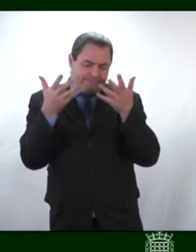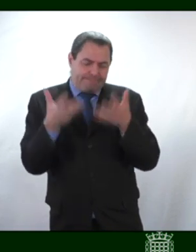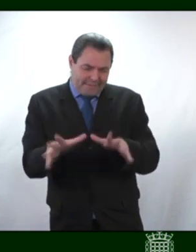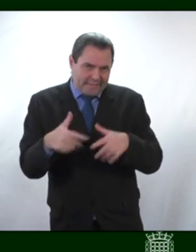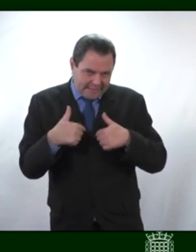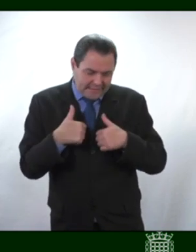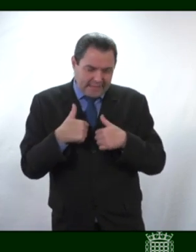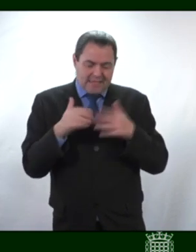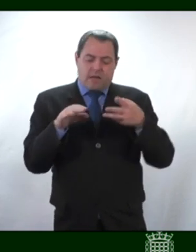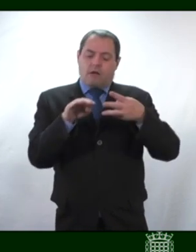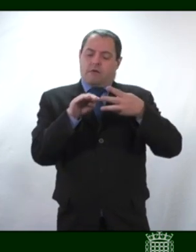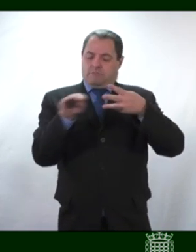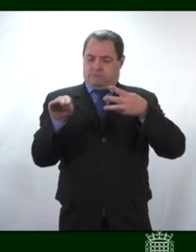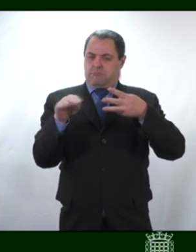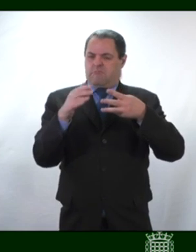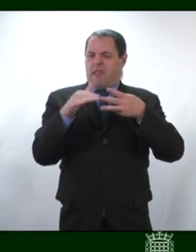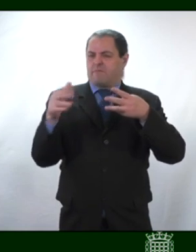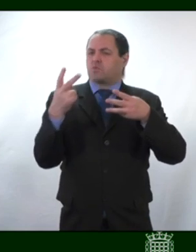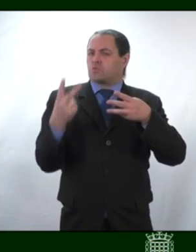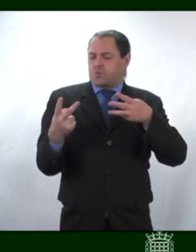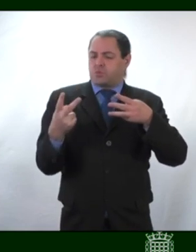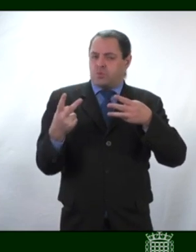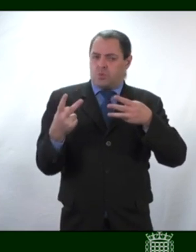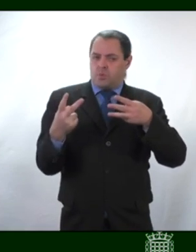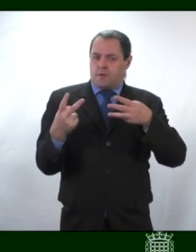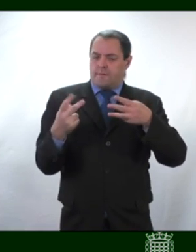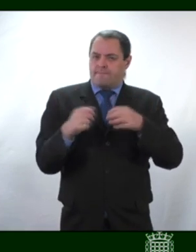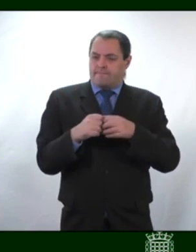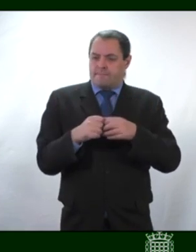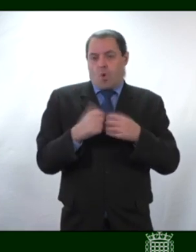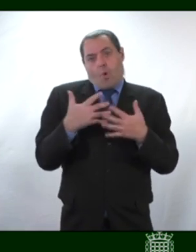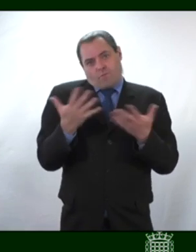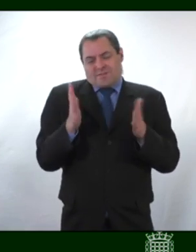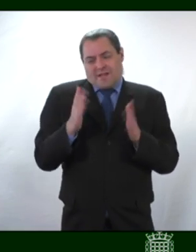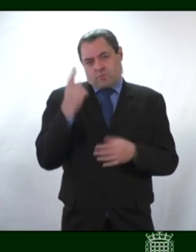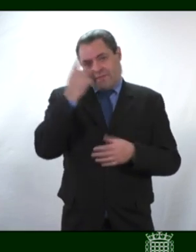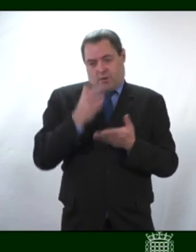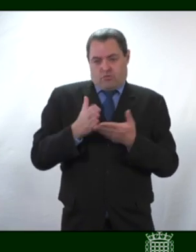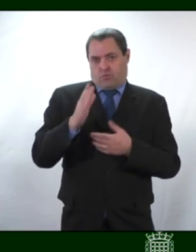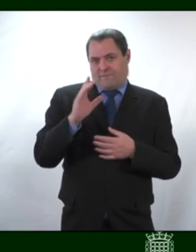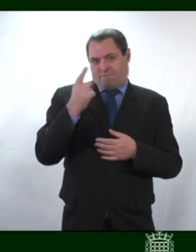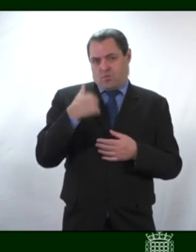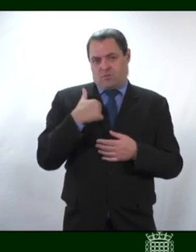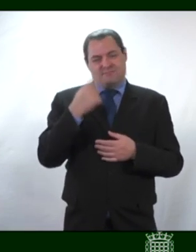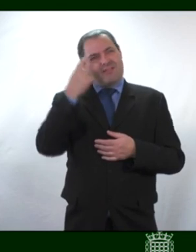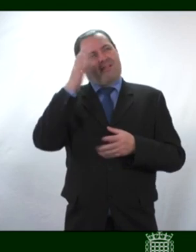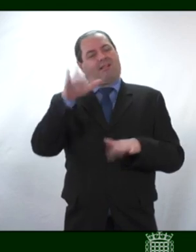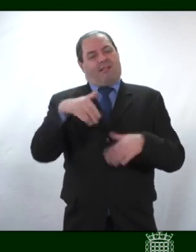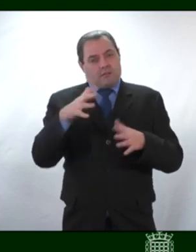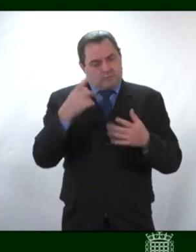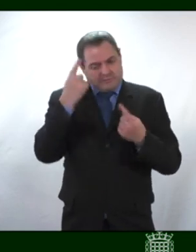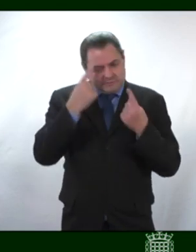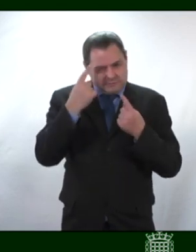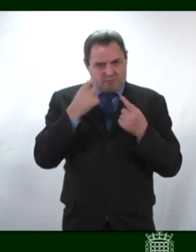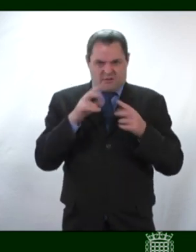level 2 restrictions there was not something that we put into place lightly, but we followed the data, and we will continue to